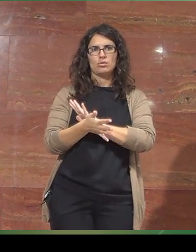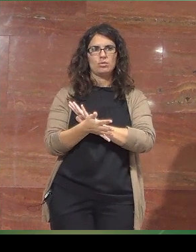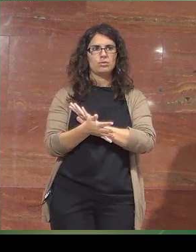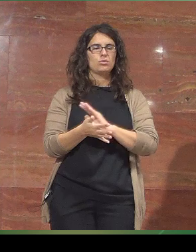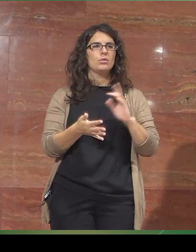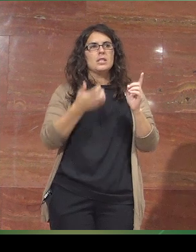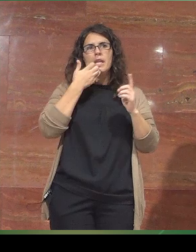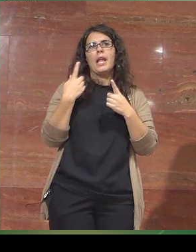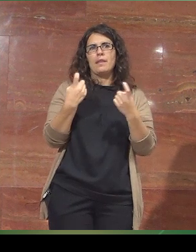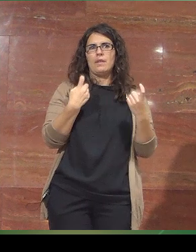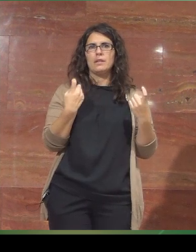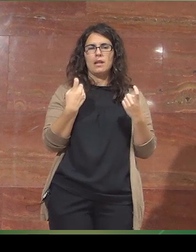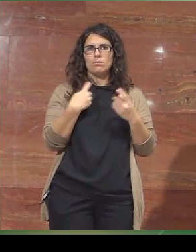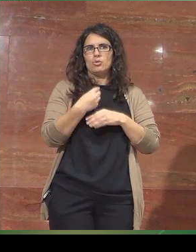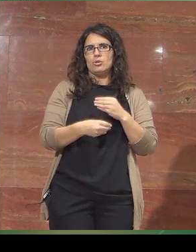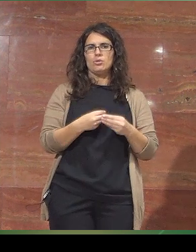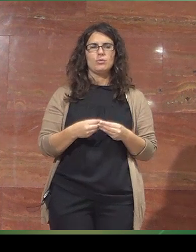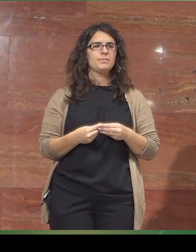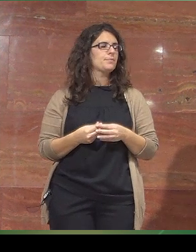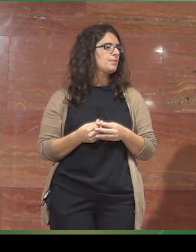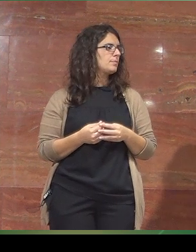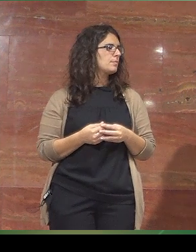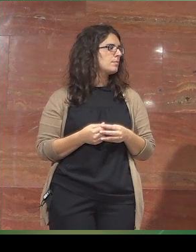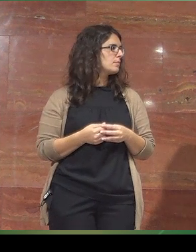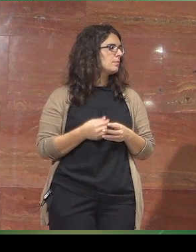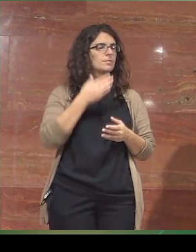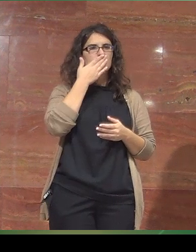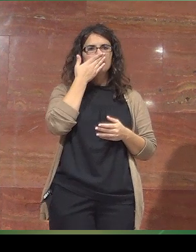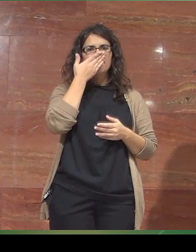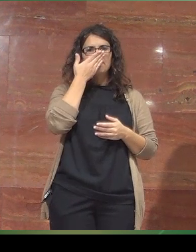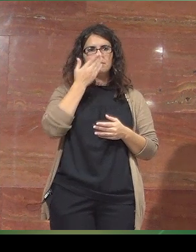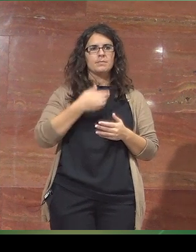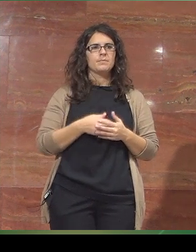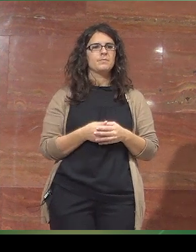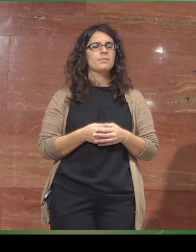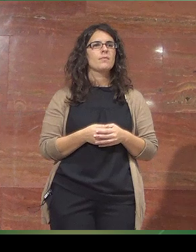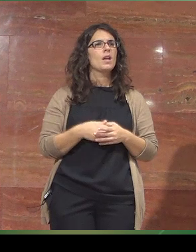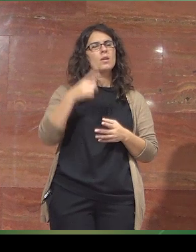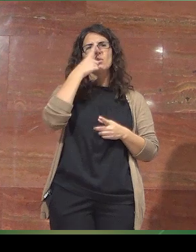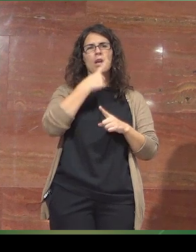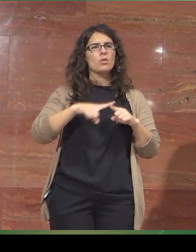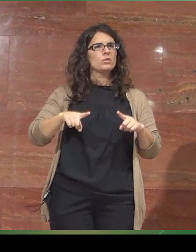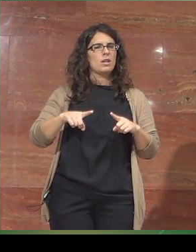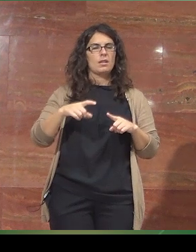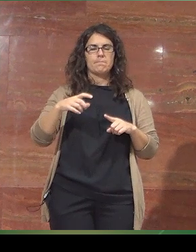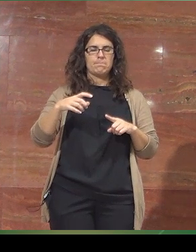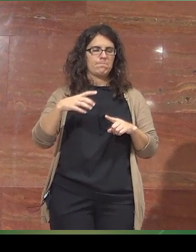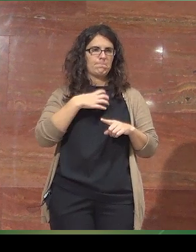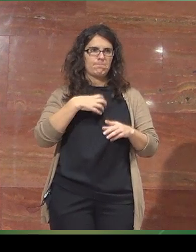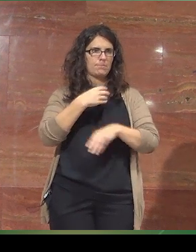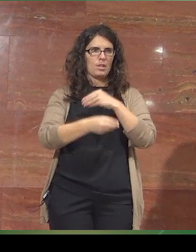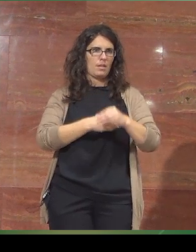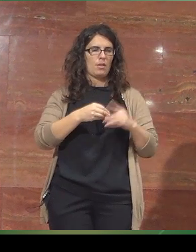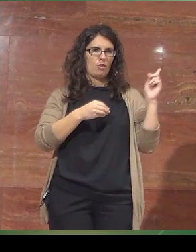pictograms at all, that's verbs. You can say a restaurant, but you can not say